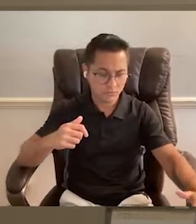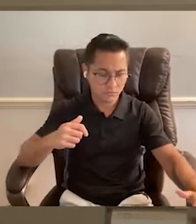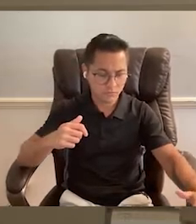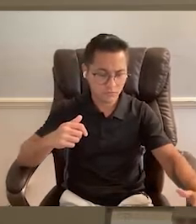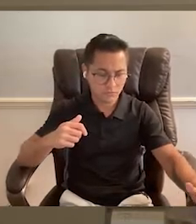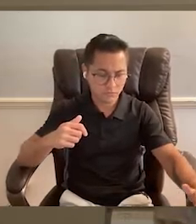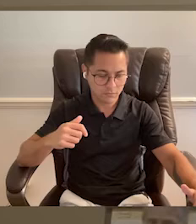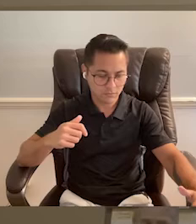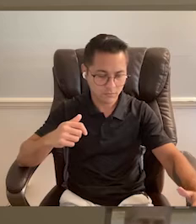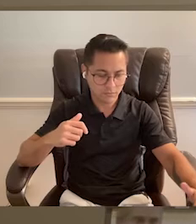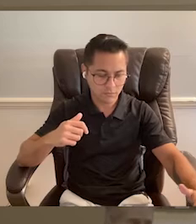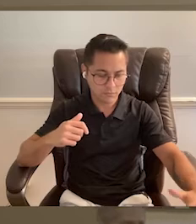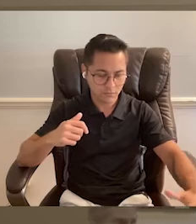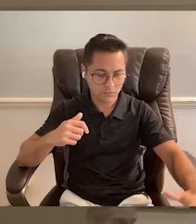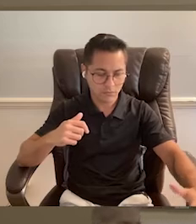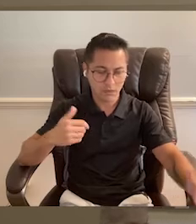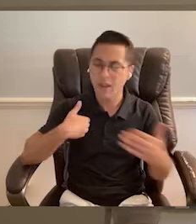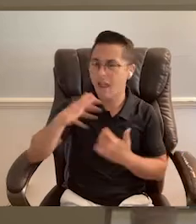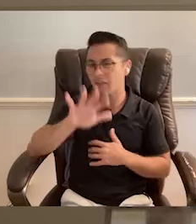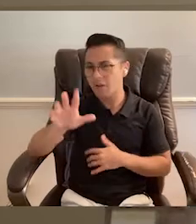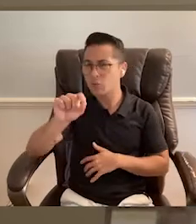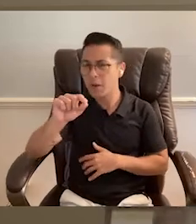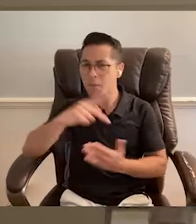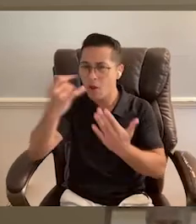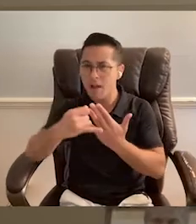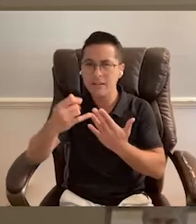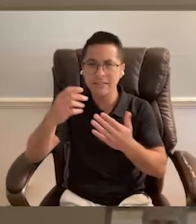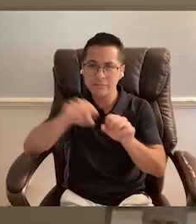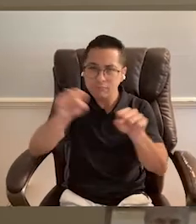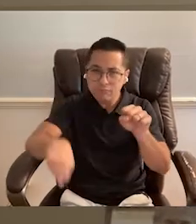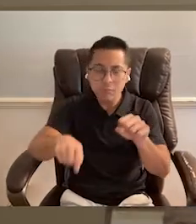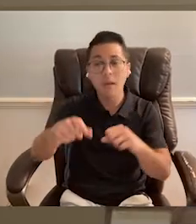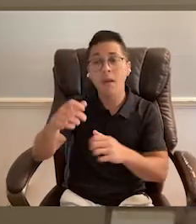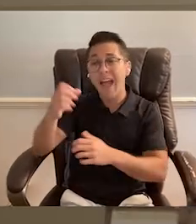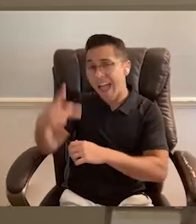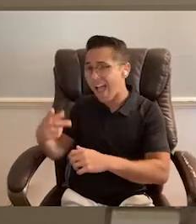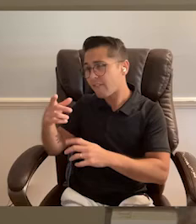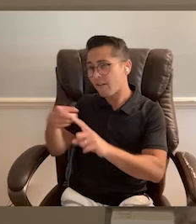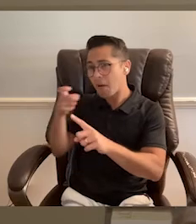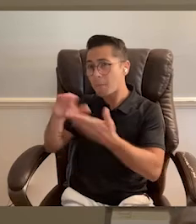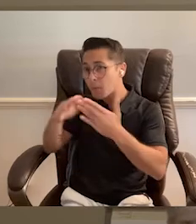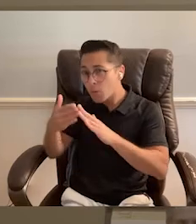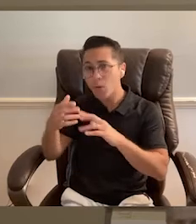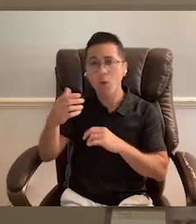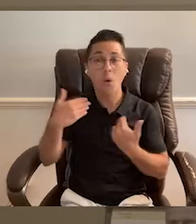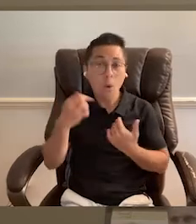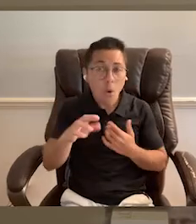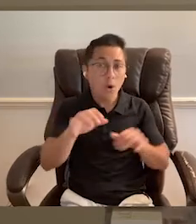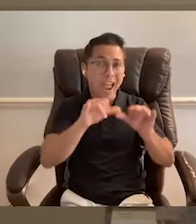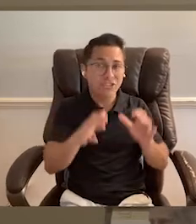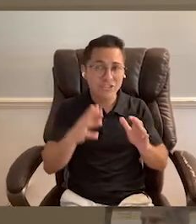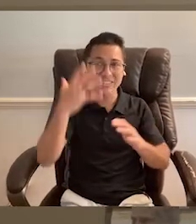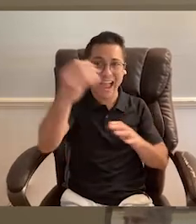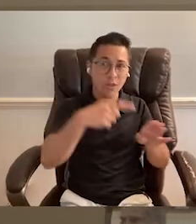in everybody's life, it's a game changer. But the adoption of technology for people with disabilities has